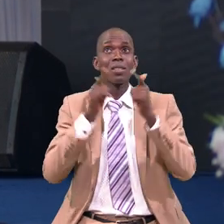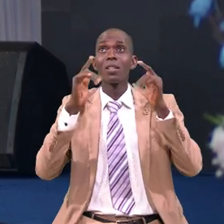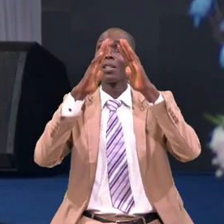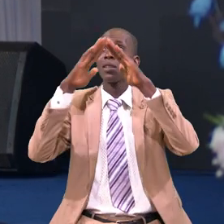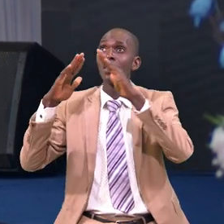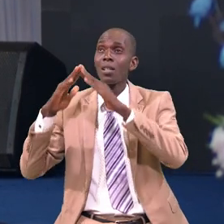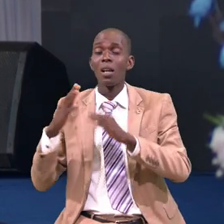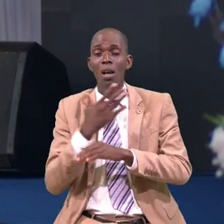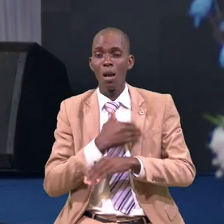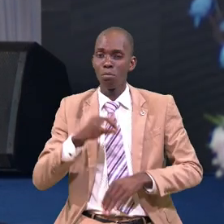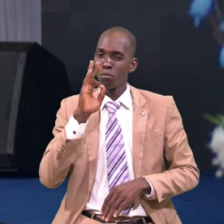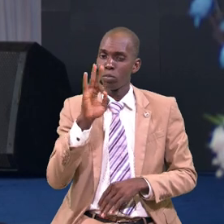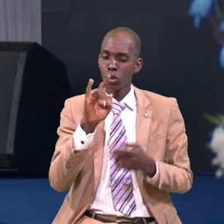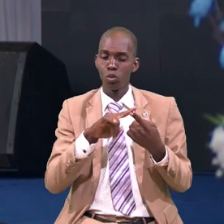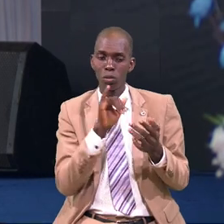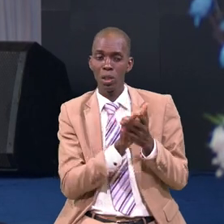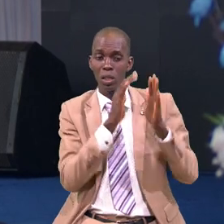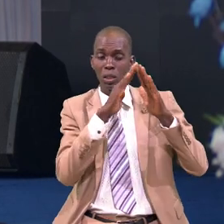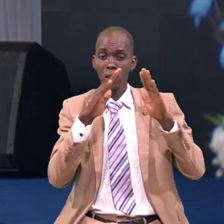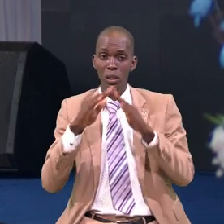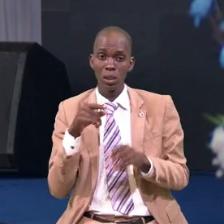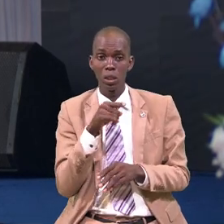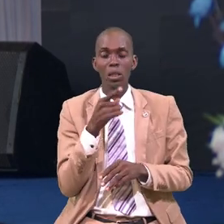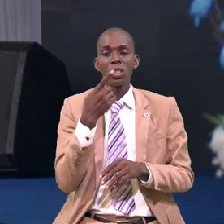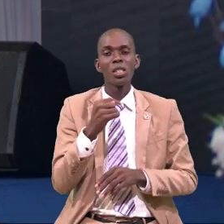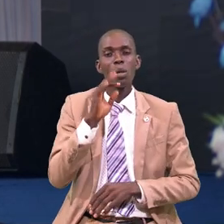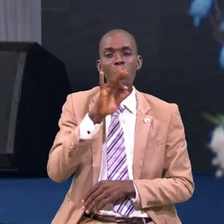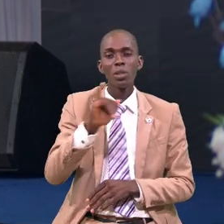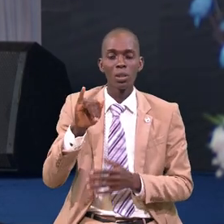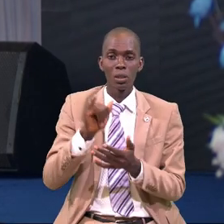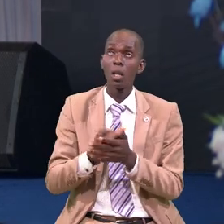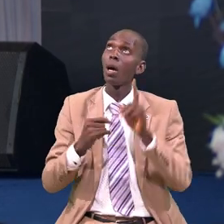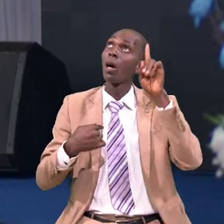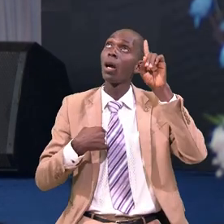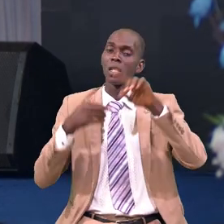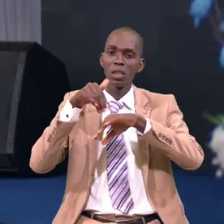unto it the preaching that I bid thee.